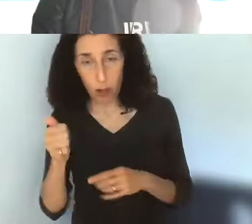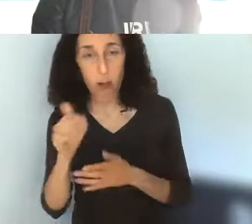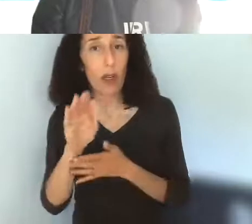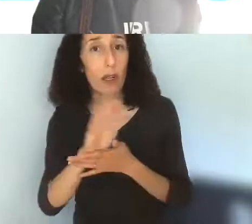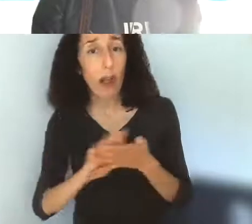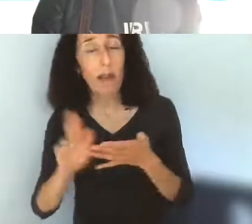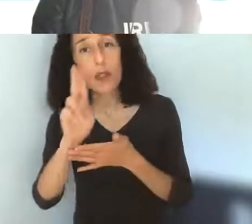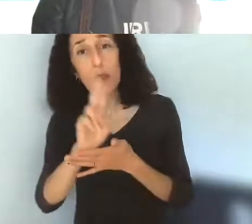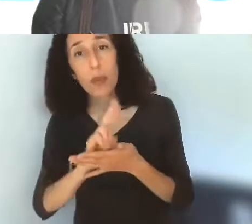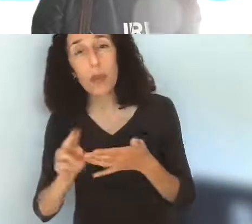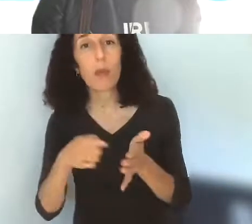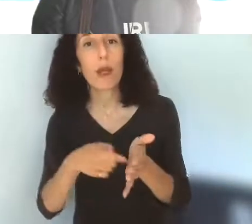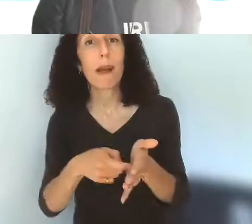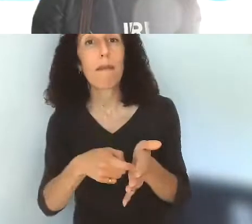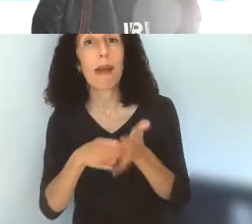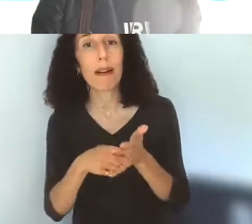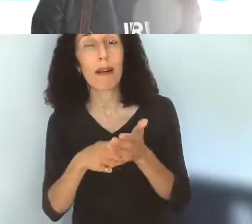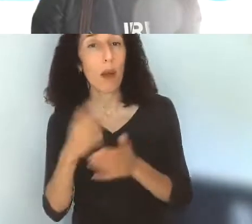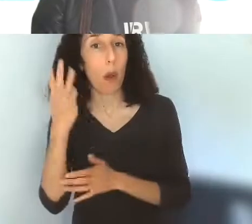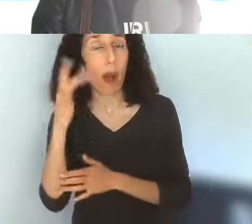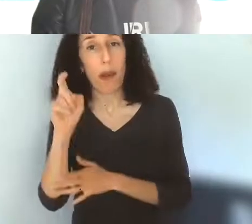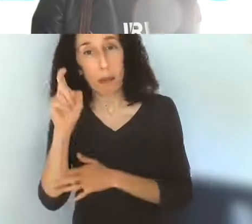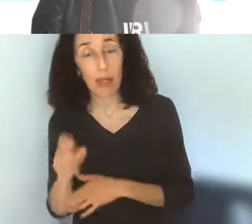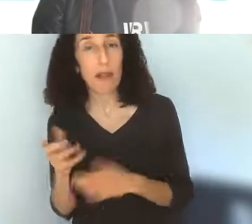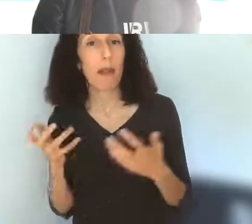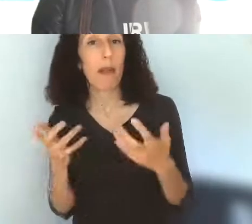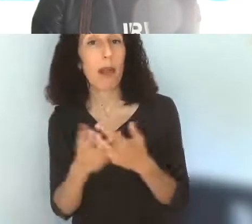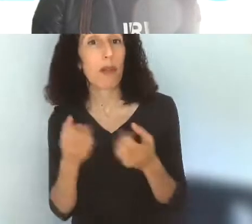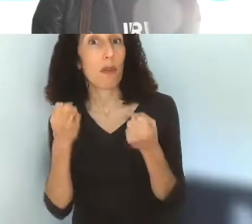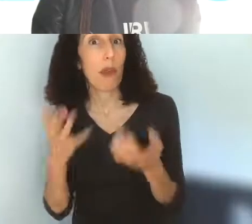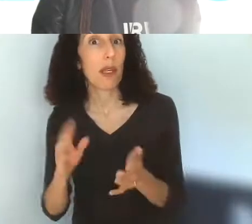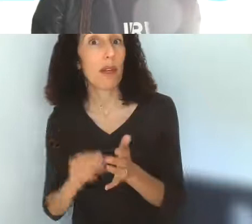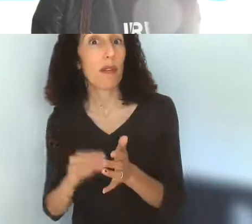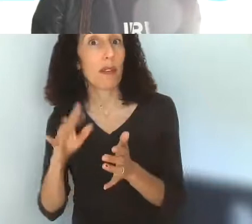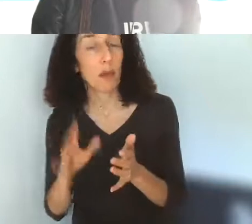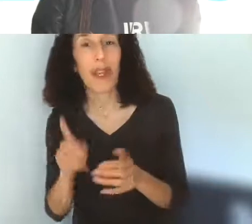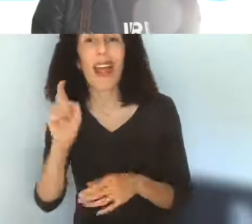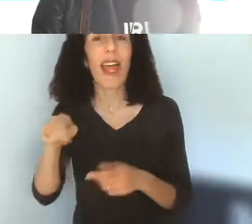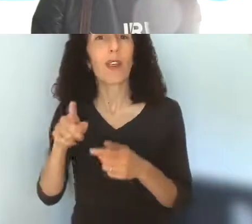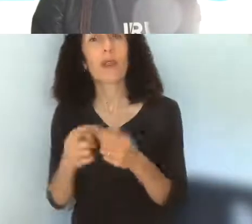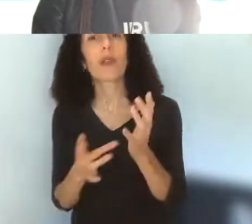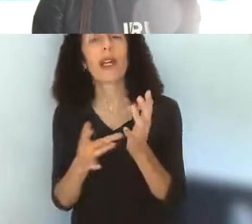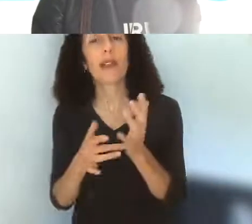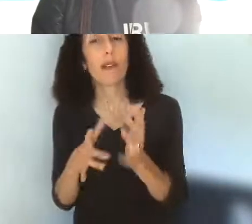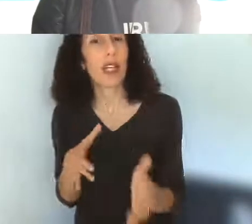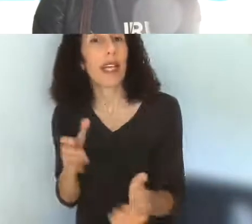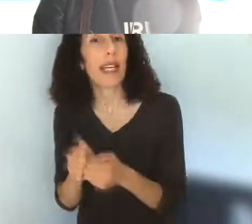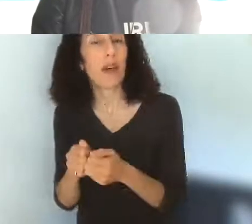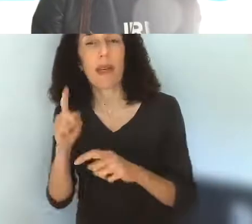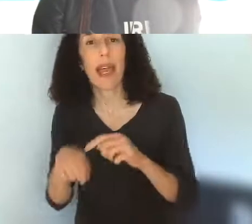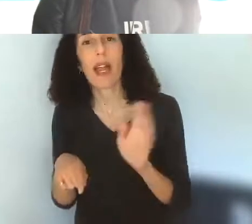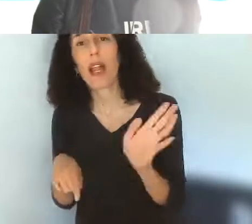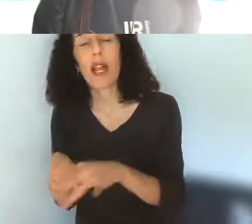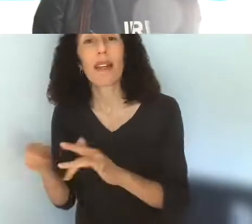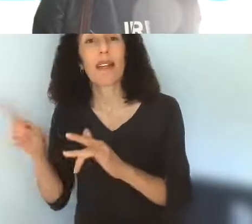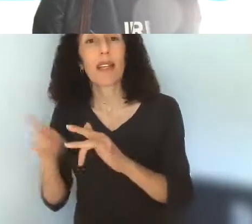to do it because they were providing it for more of their students, but we had students already with those needs. So it's been really